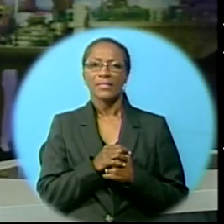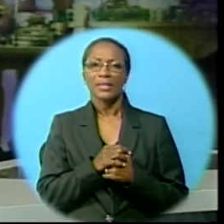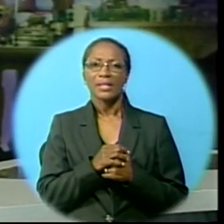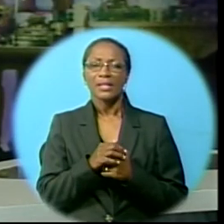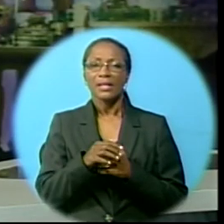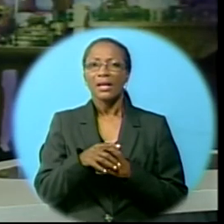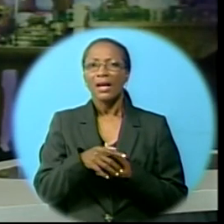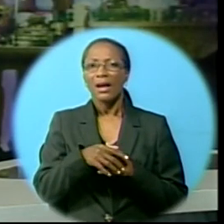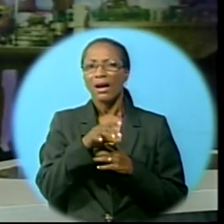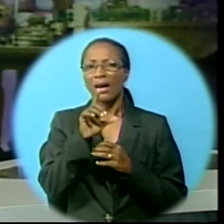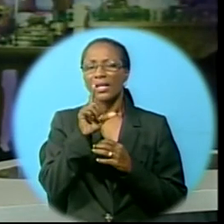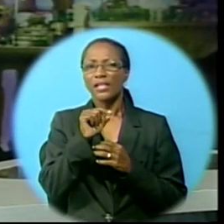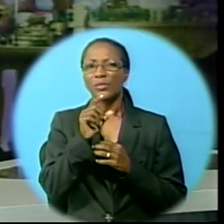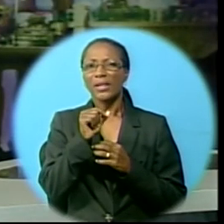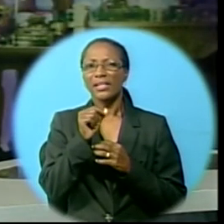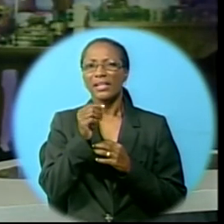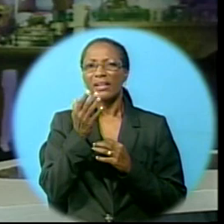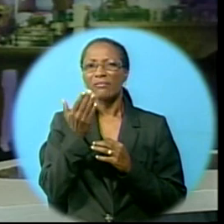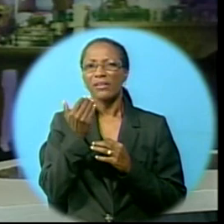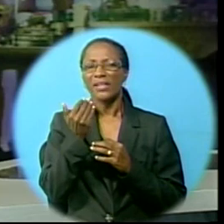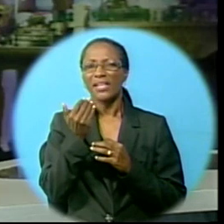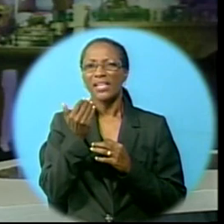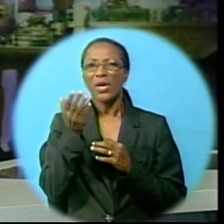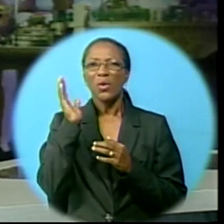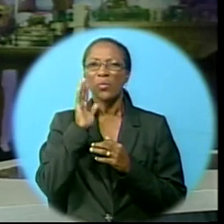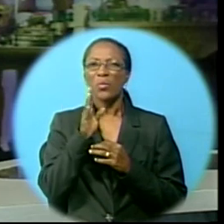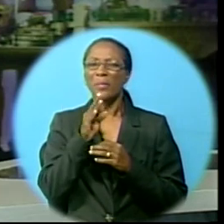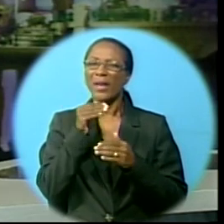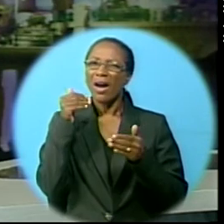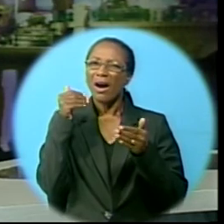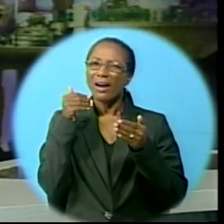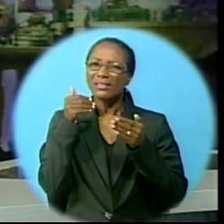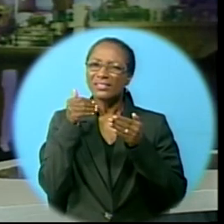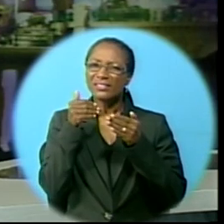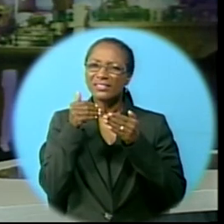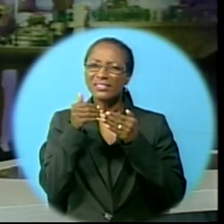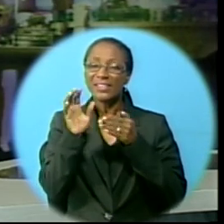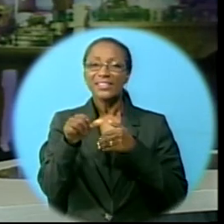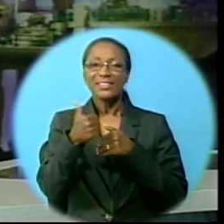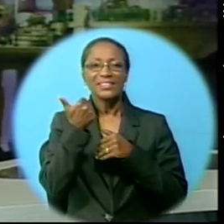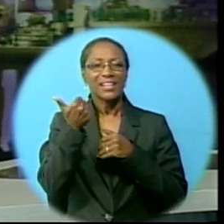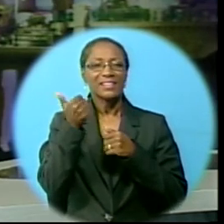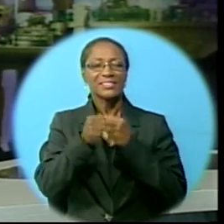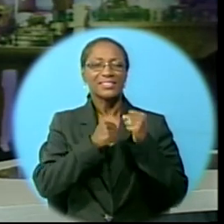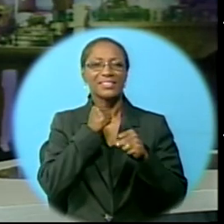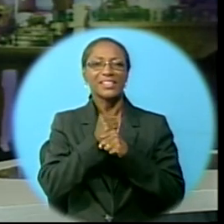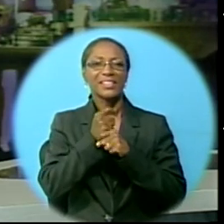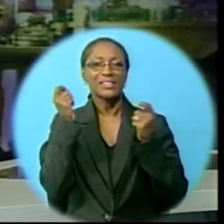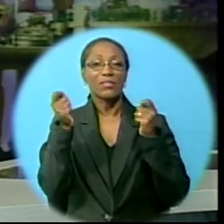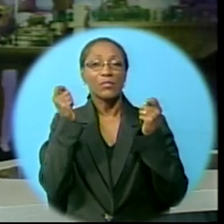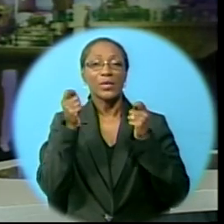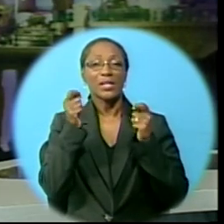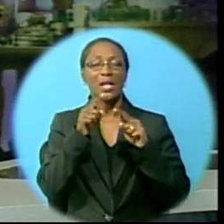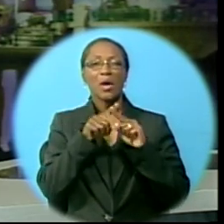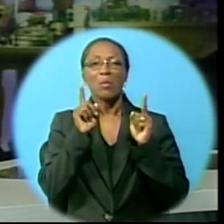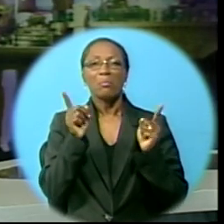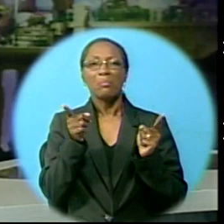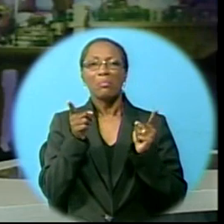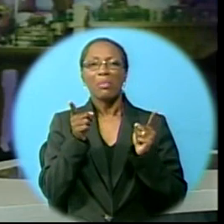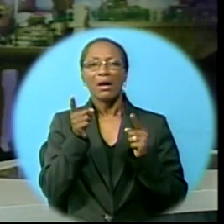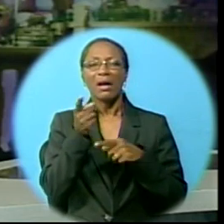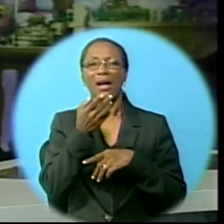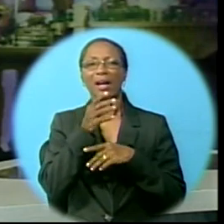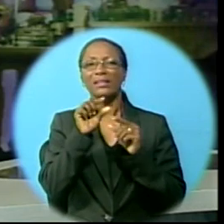Well, 2015 would have made it 10 years of success for Set B, but they were stopped in their tracks by Set F, who were